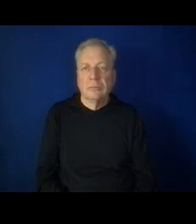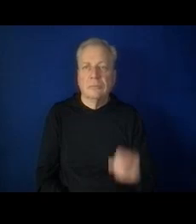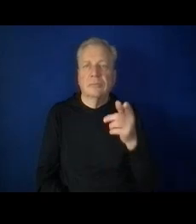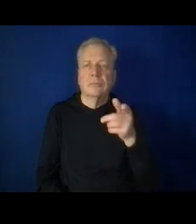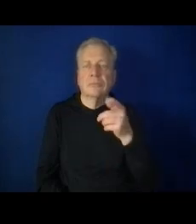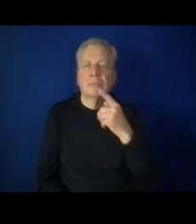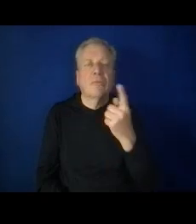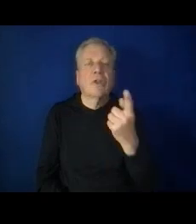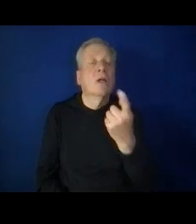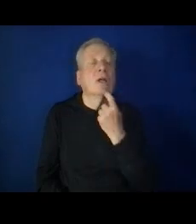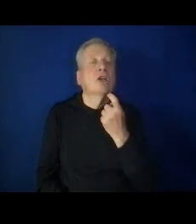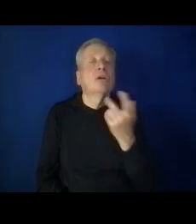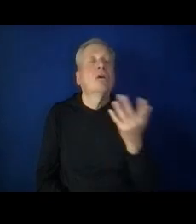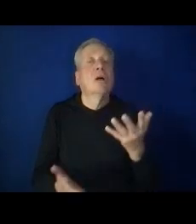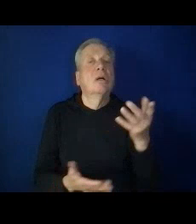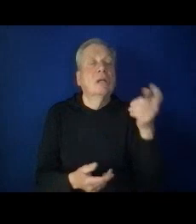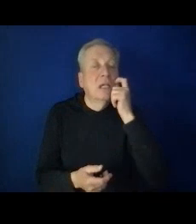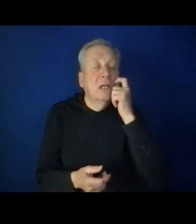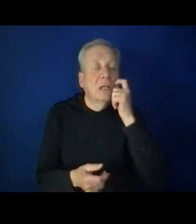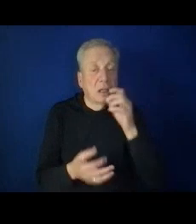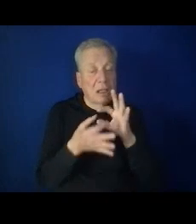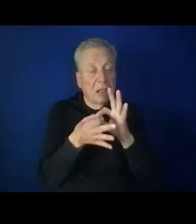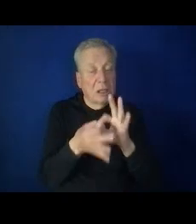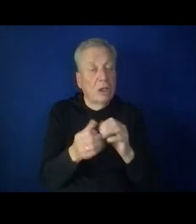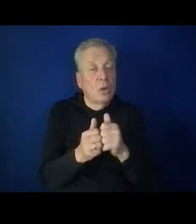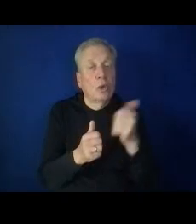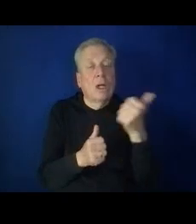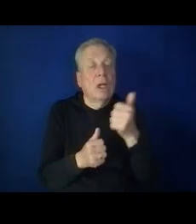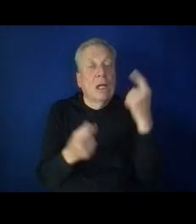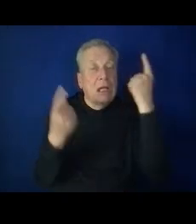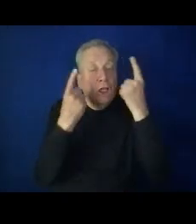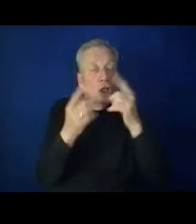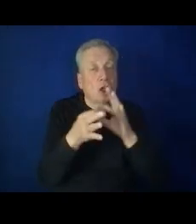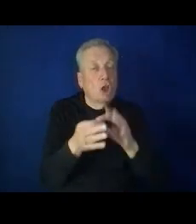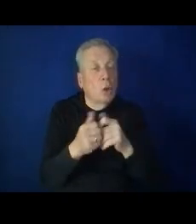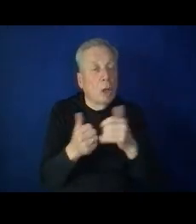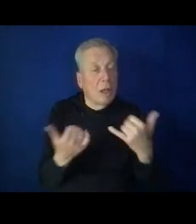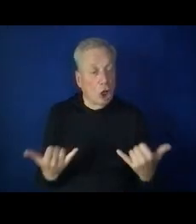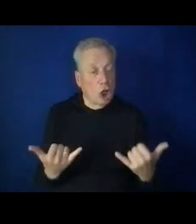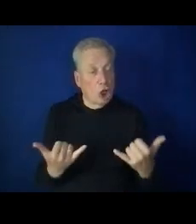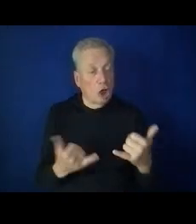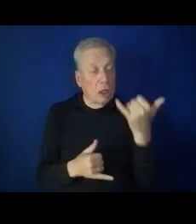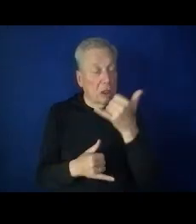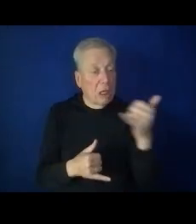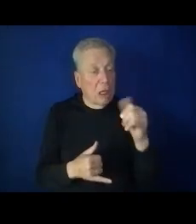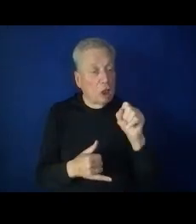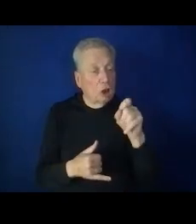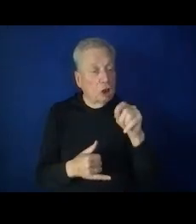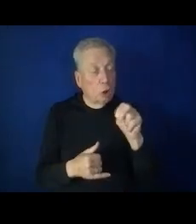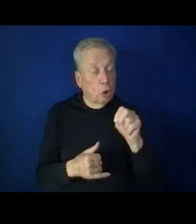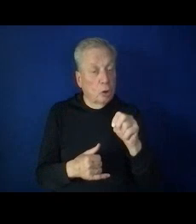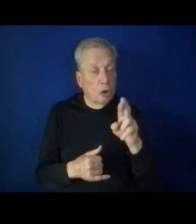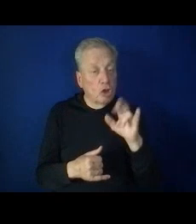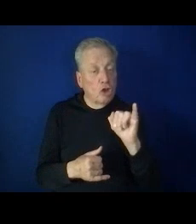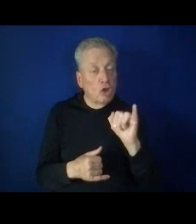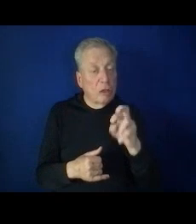The question was, any consideration around leaving in the current Yellowstone River Bridge as a wildlife